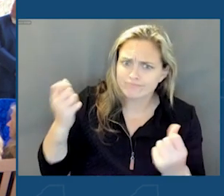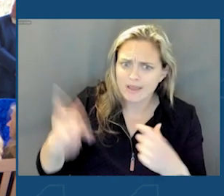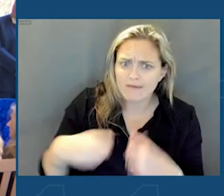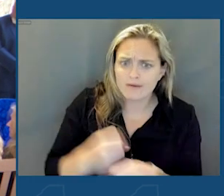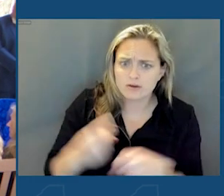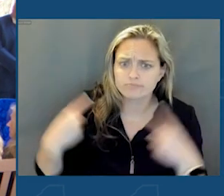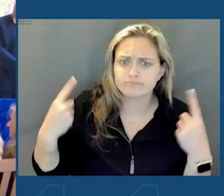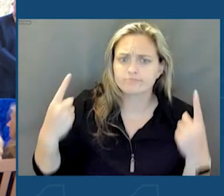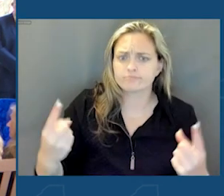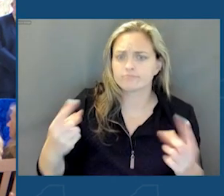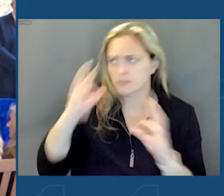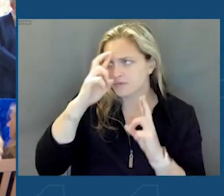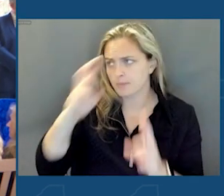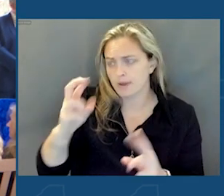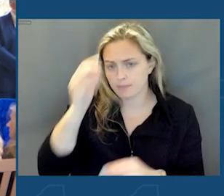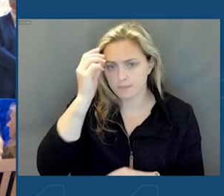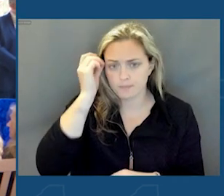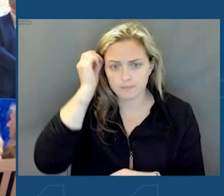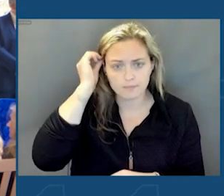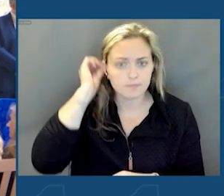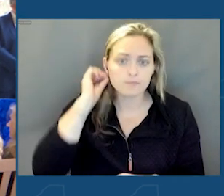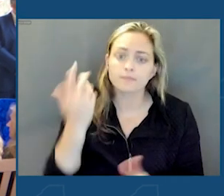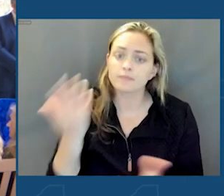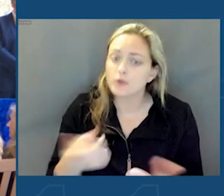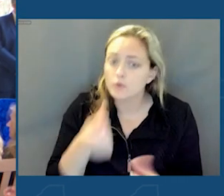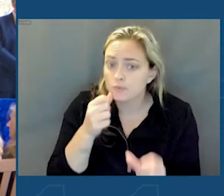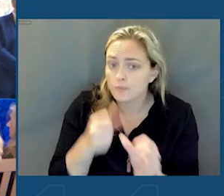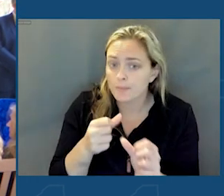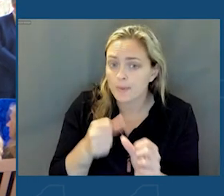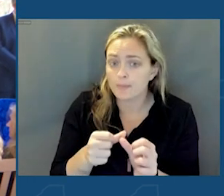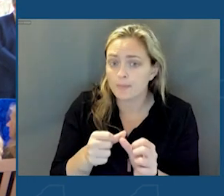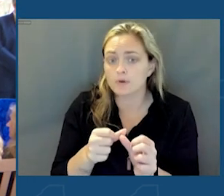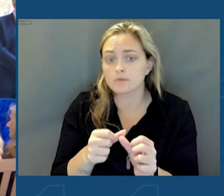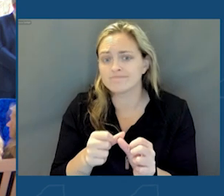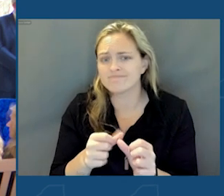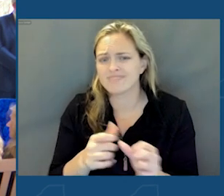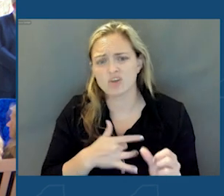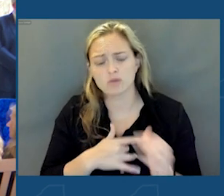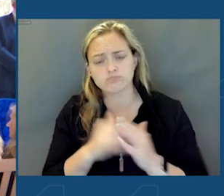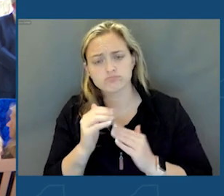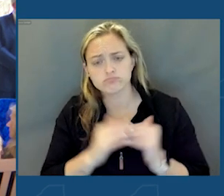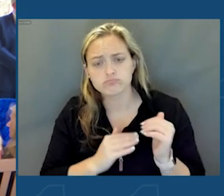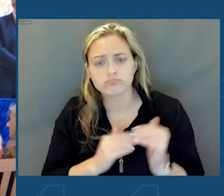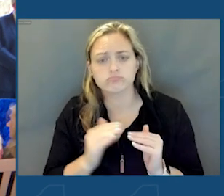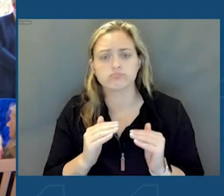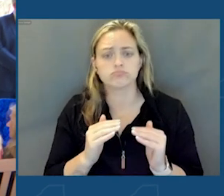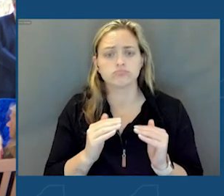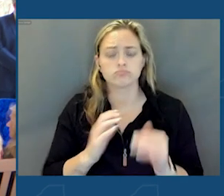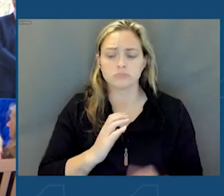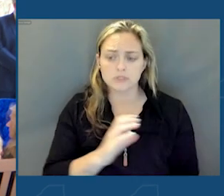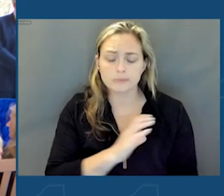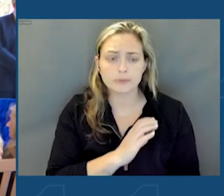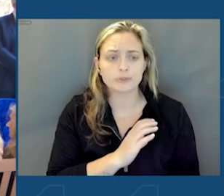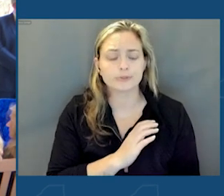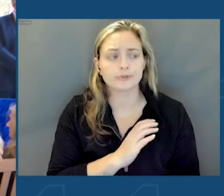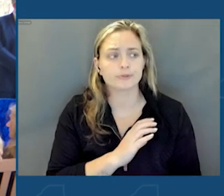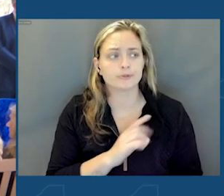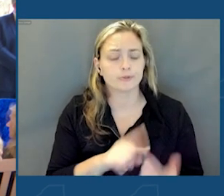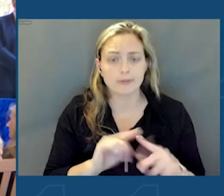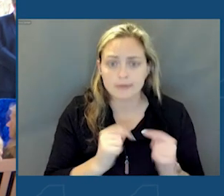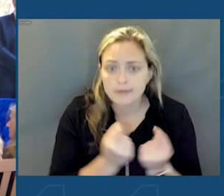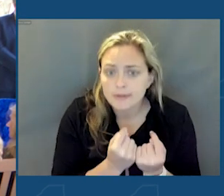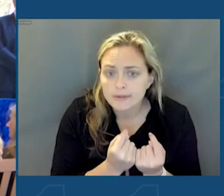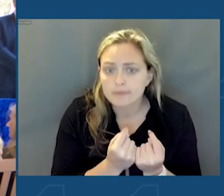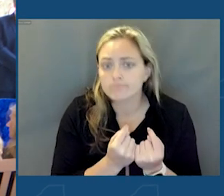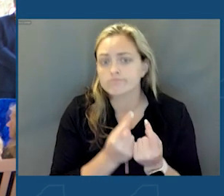pay respects and here to remember and find comfort. As the commissioner and the team of the